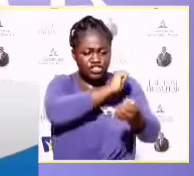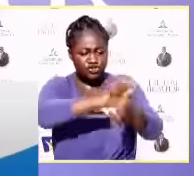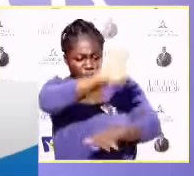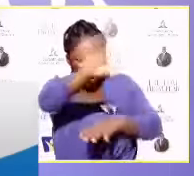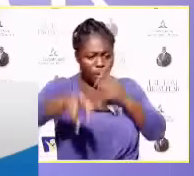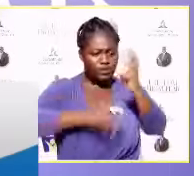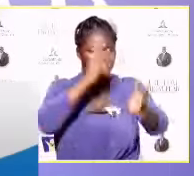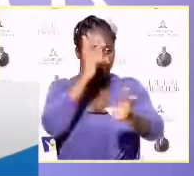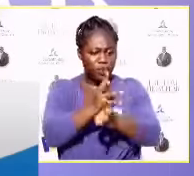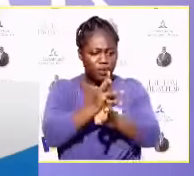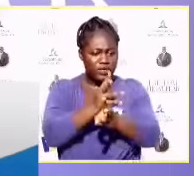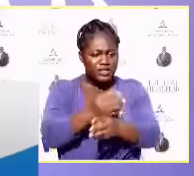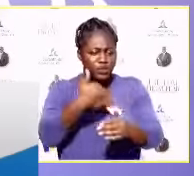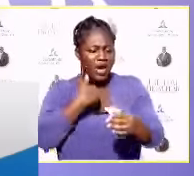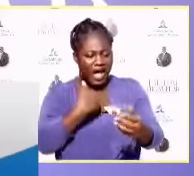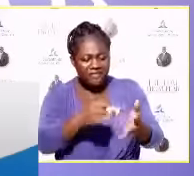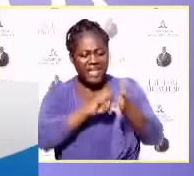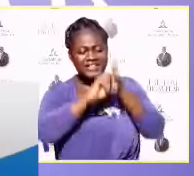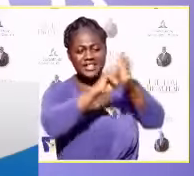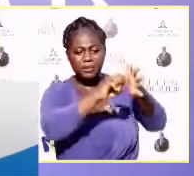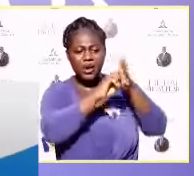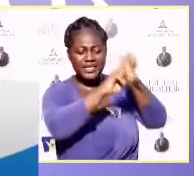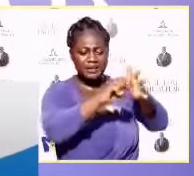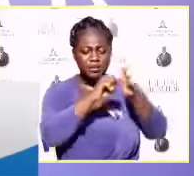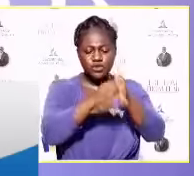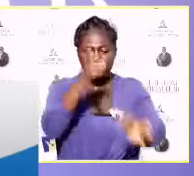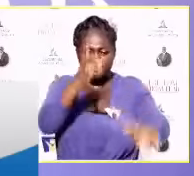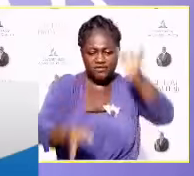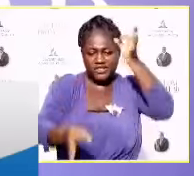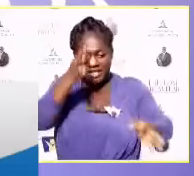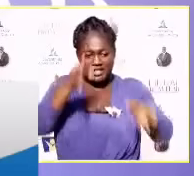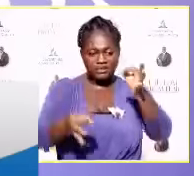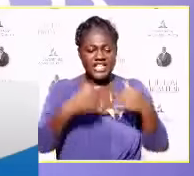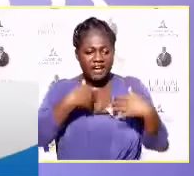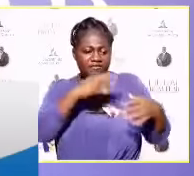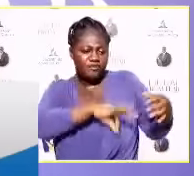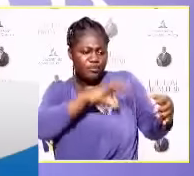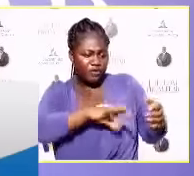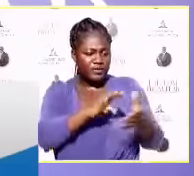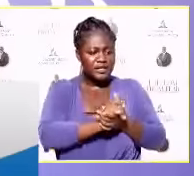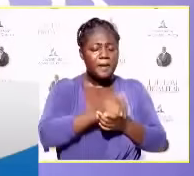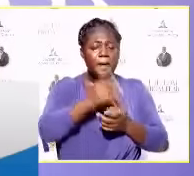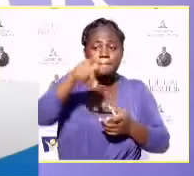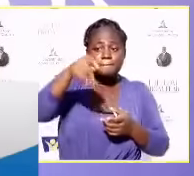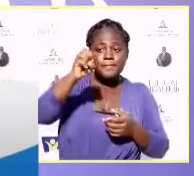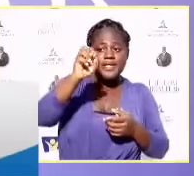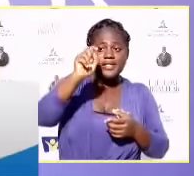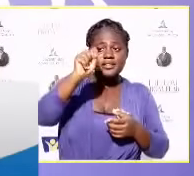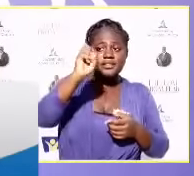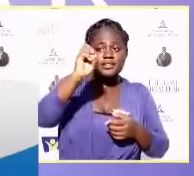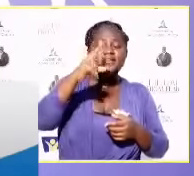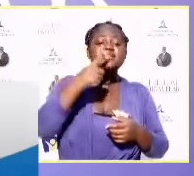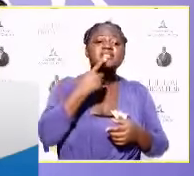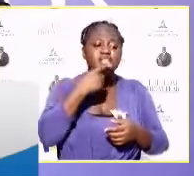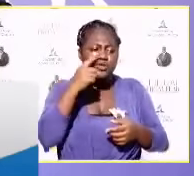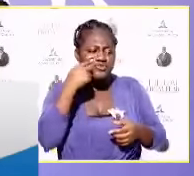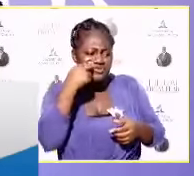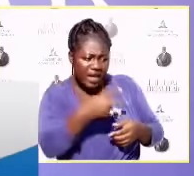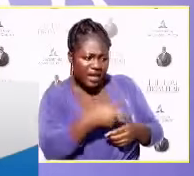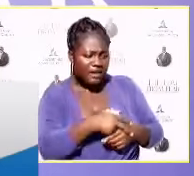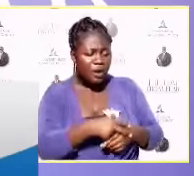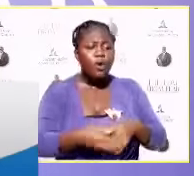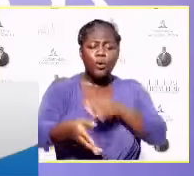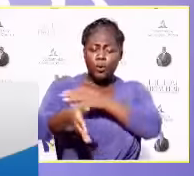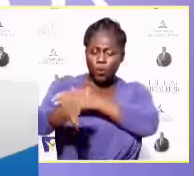we have two examples of judgment. Peter is saying, look, Peter say, God will surely judge